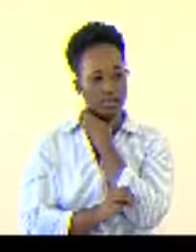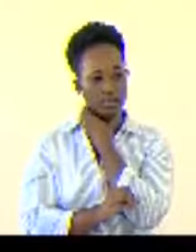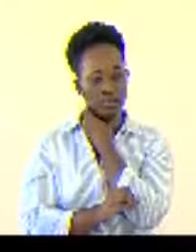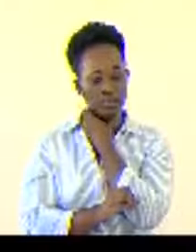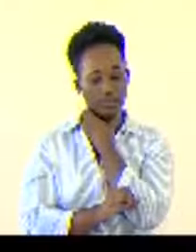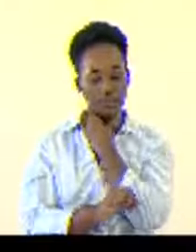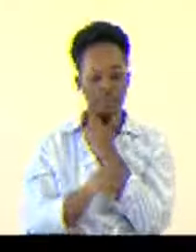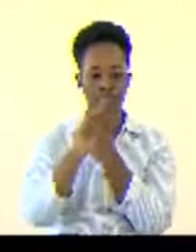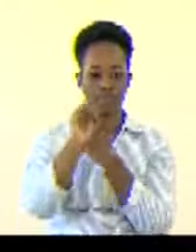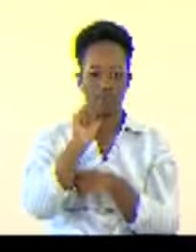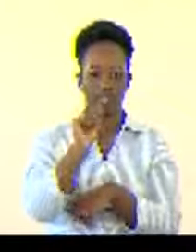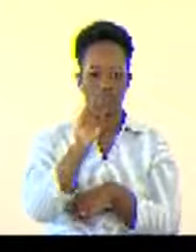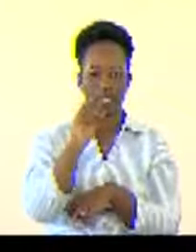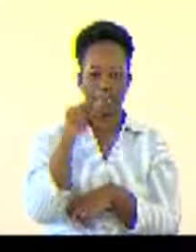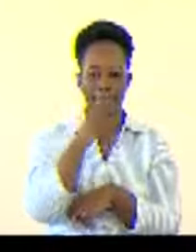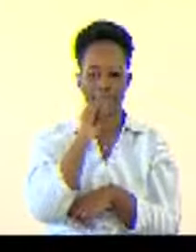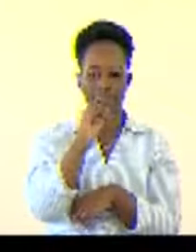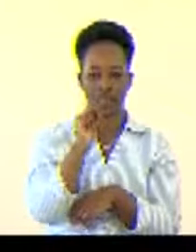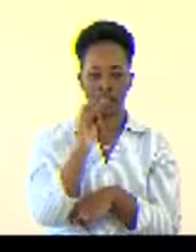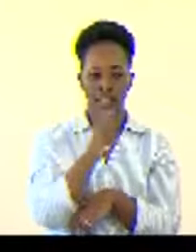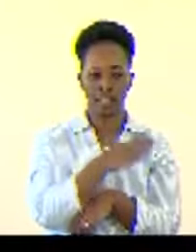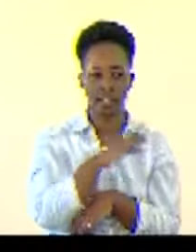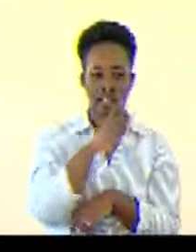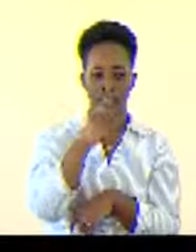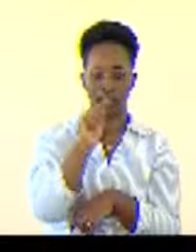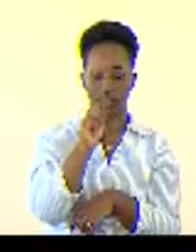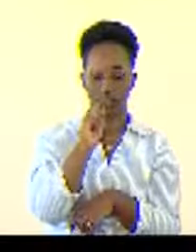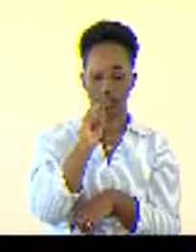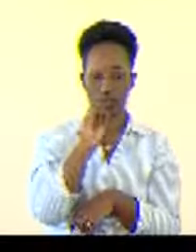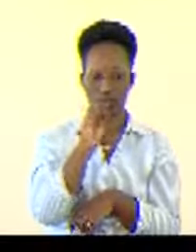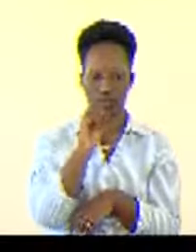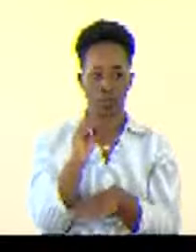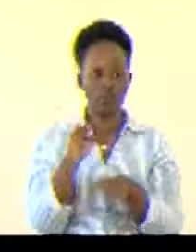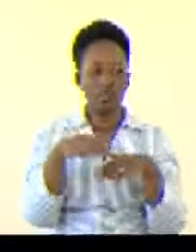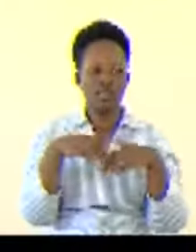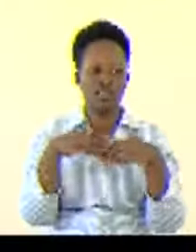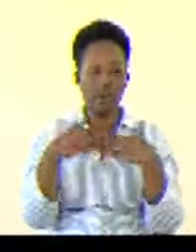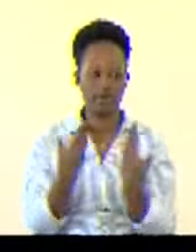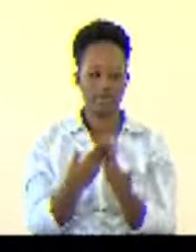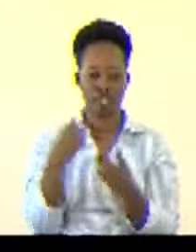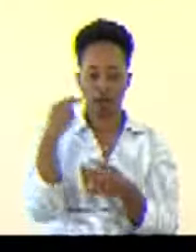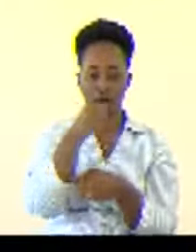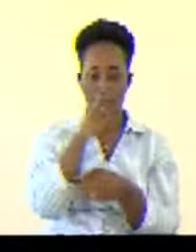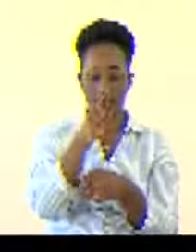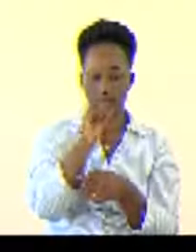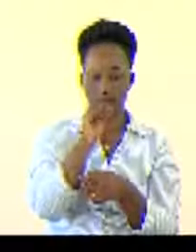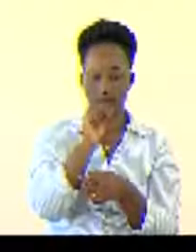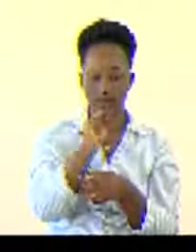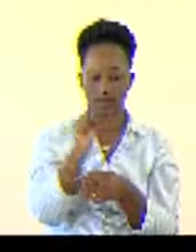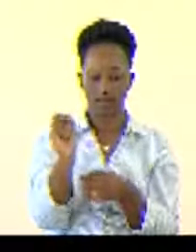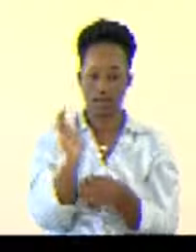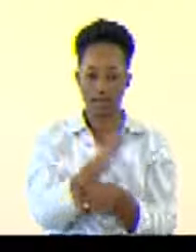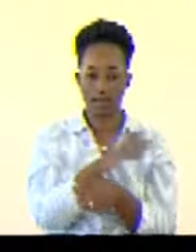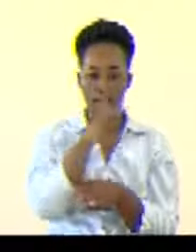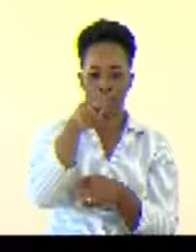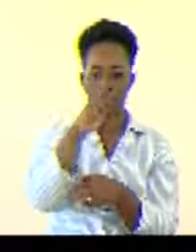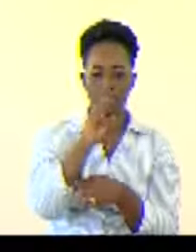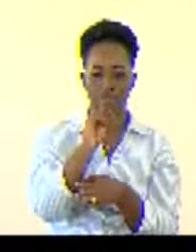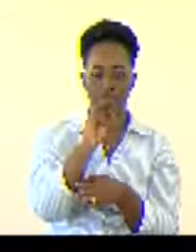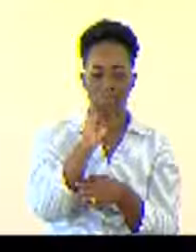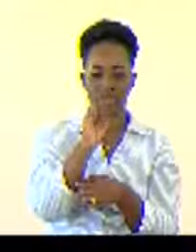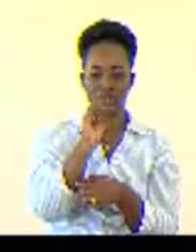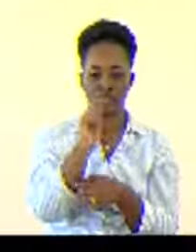The margin ratio or margin, gross profit margin or margin ratio, we shall